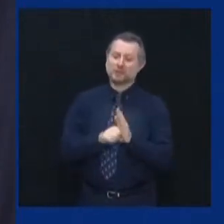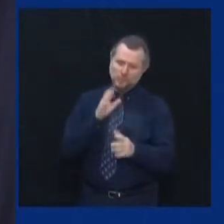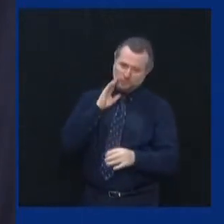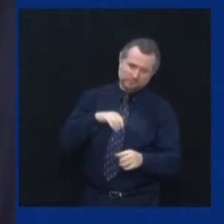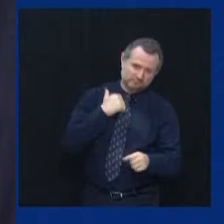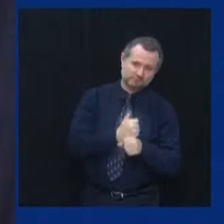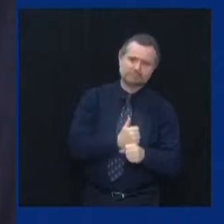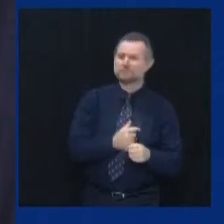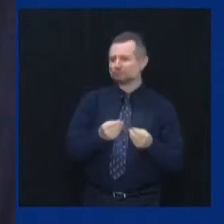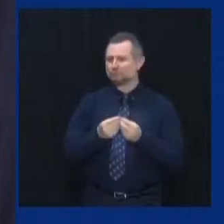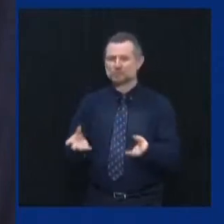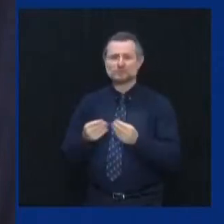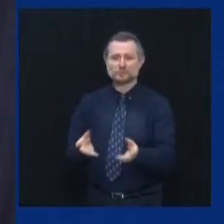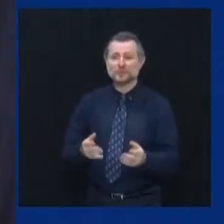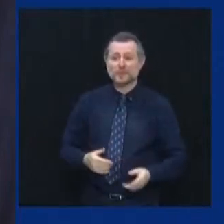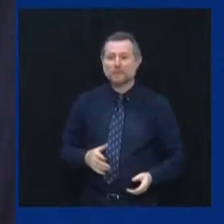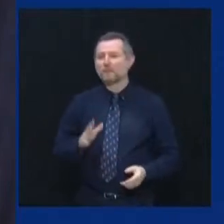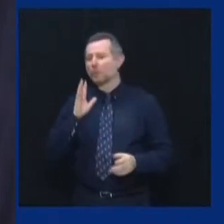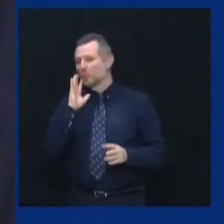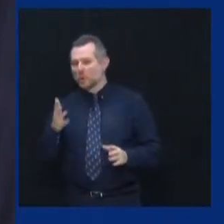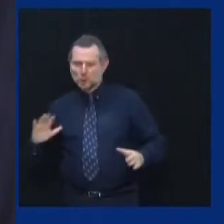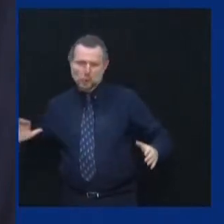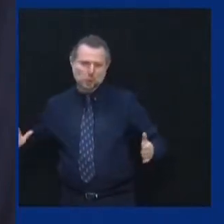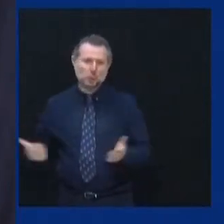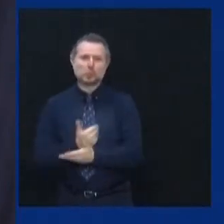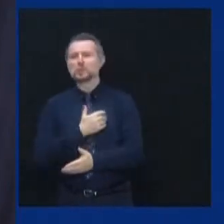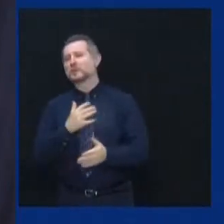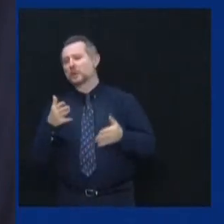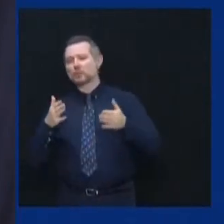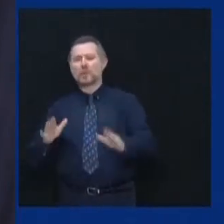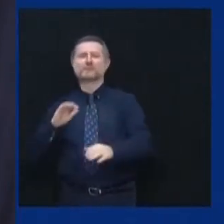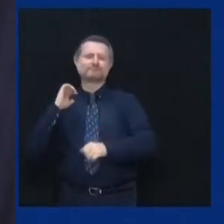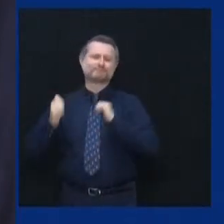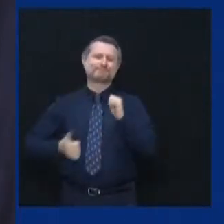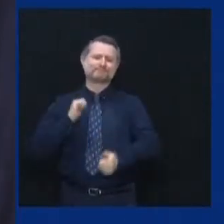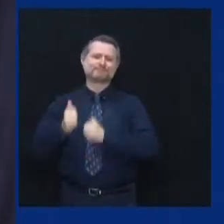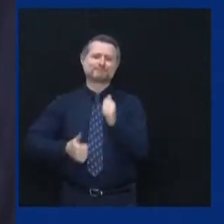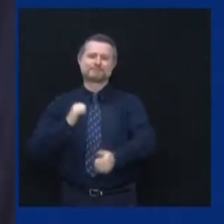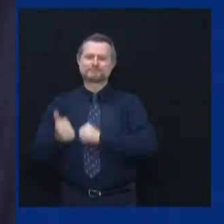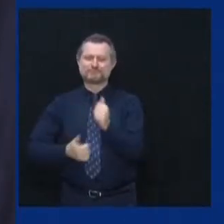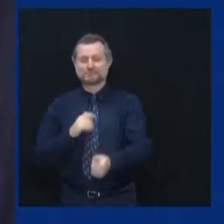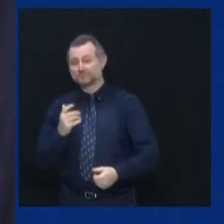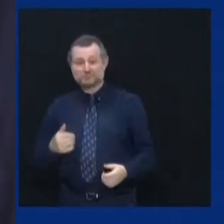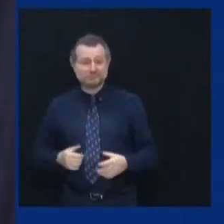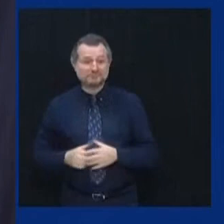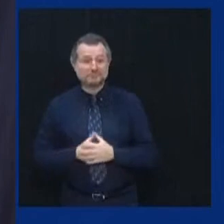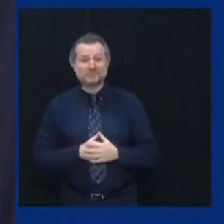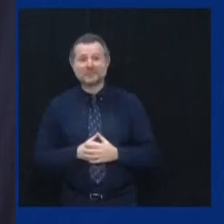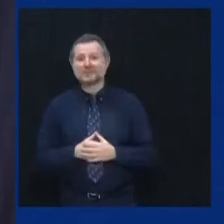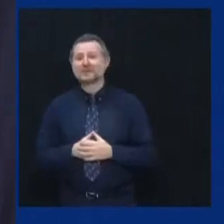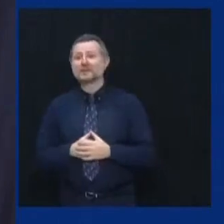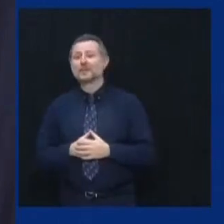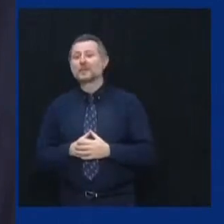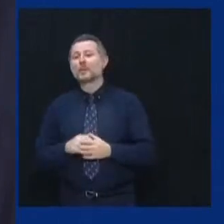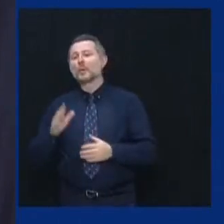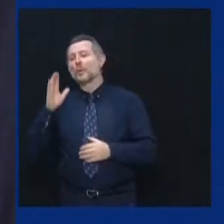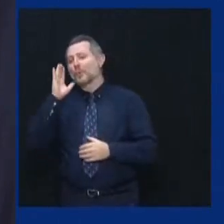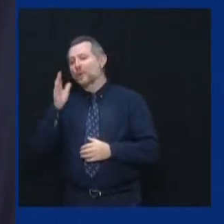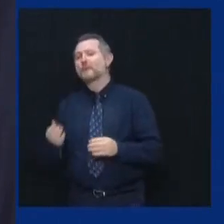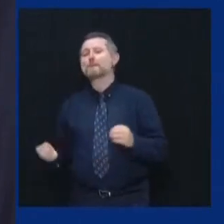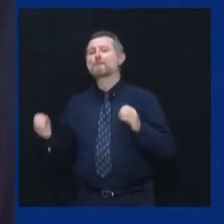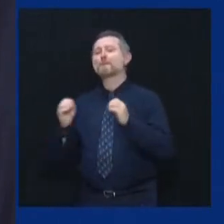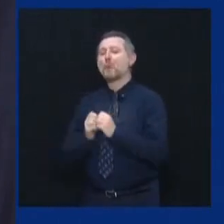just setting up an entirely new distribution center, which frankly is going to have much, much more